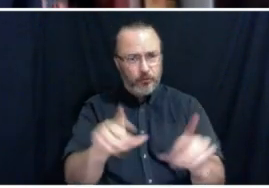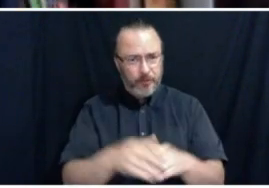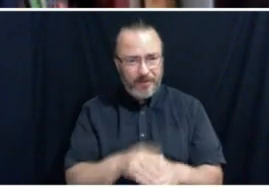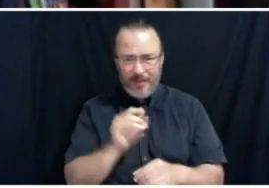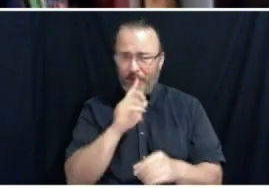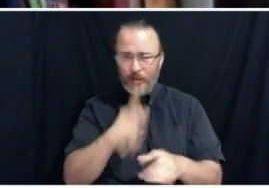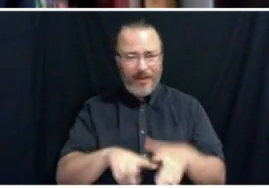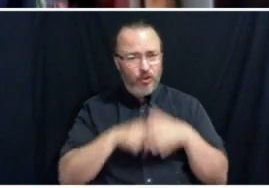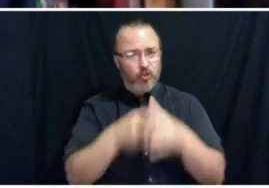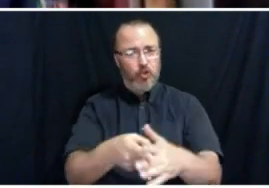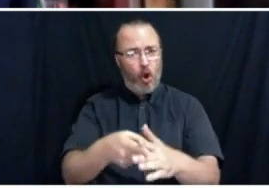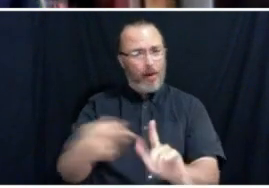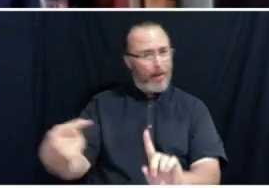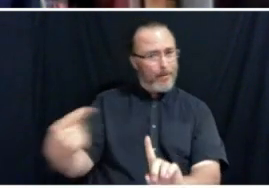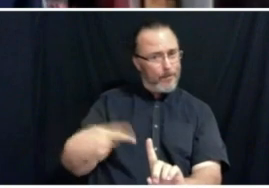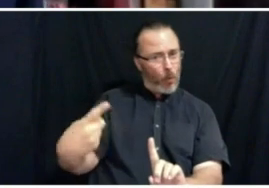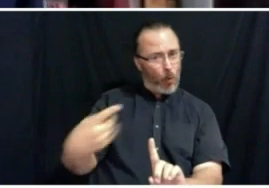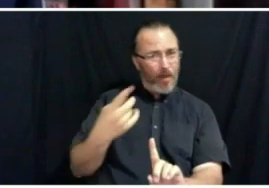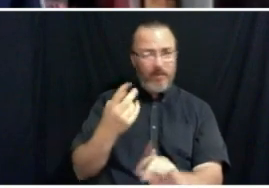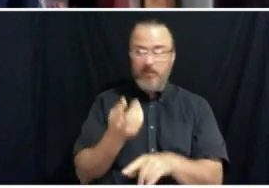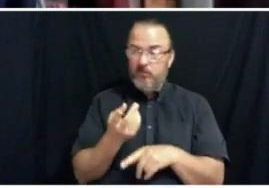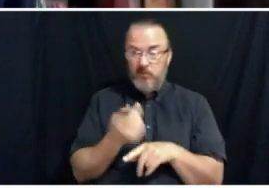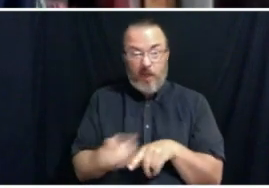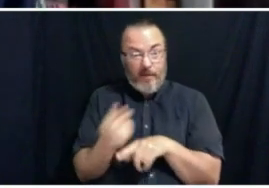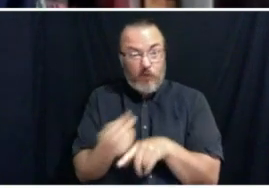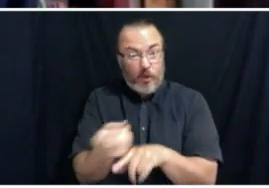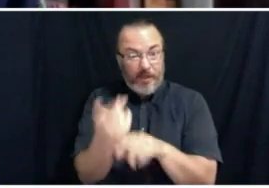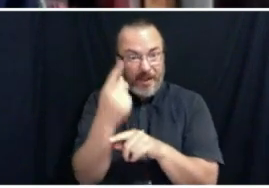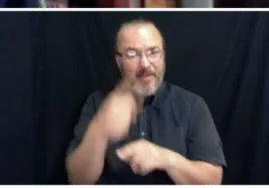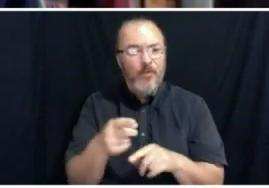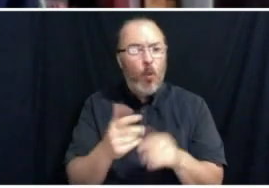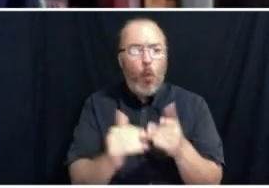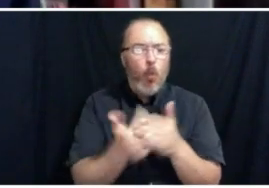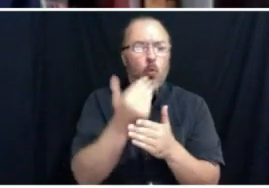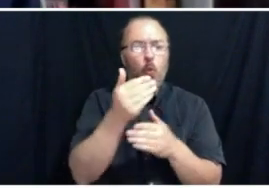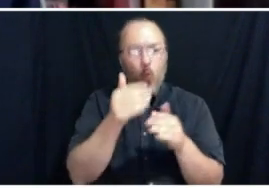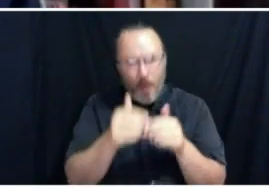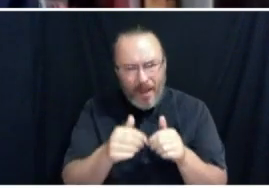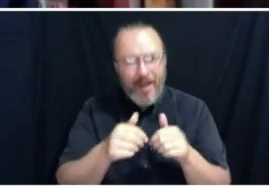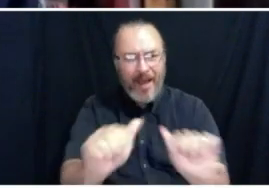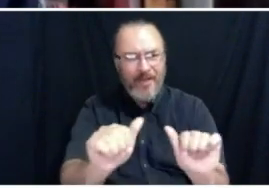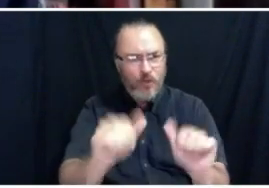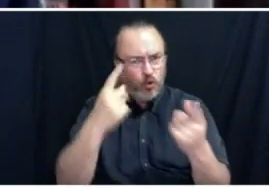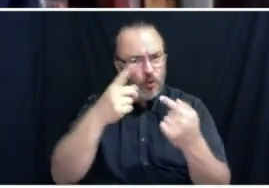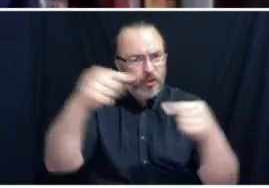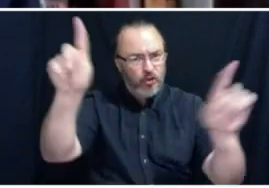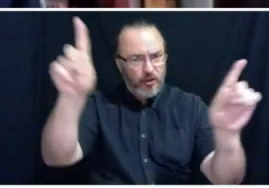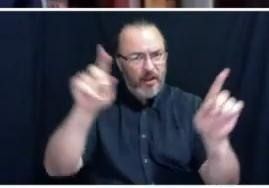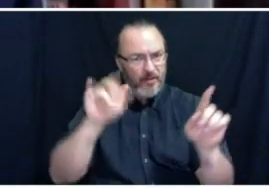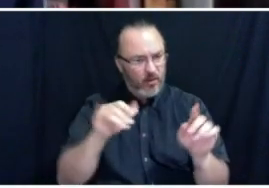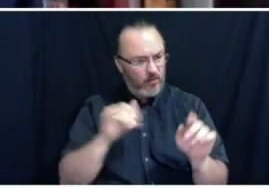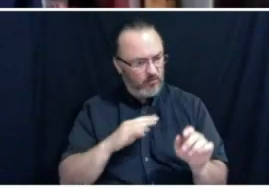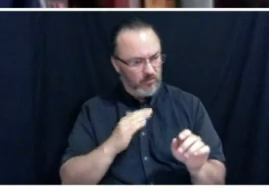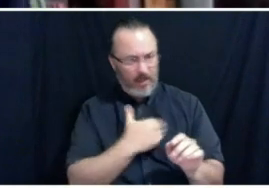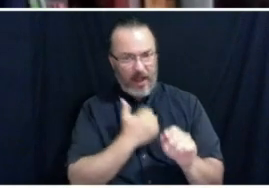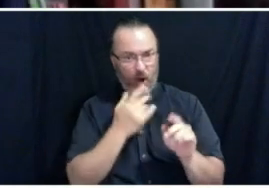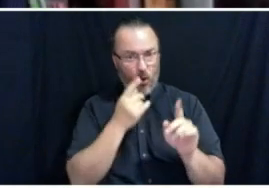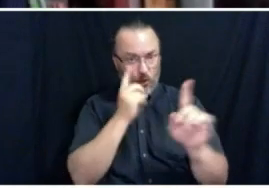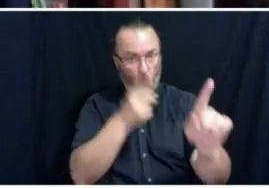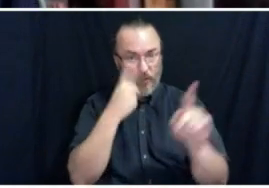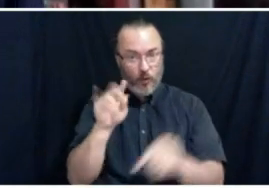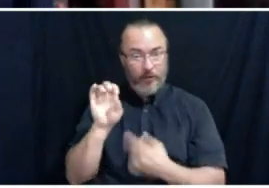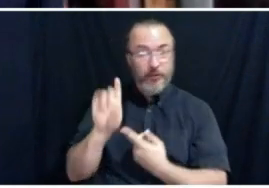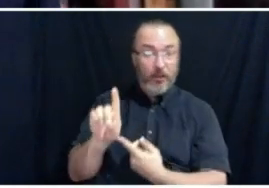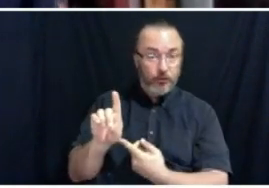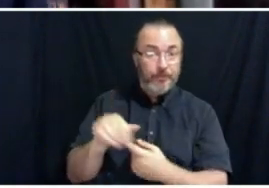starting point every year for a renewed effort to achieve the Sustainable Development Goals in education. And